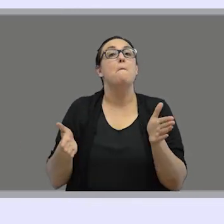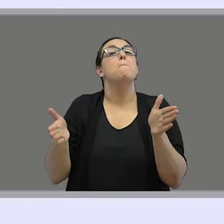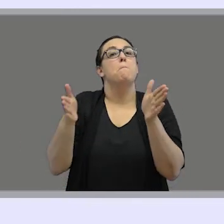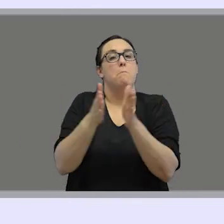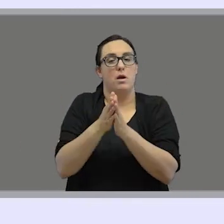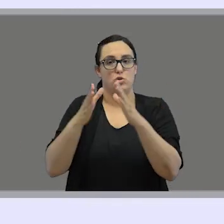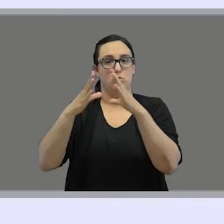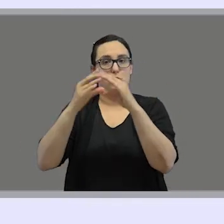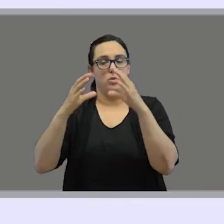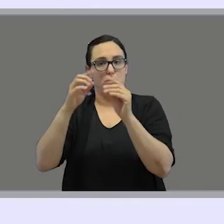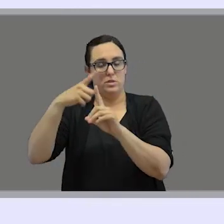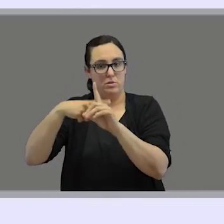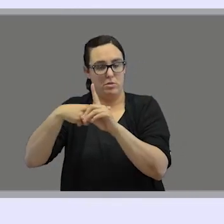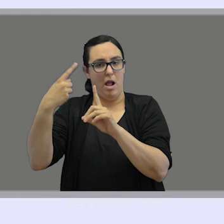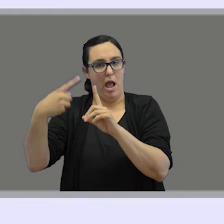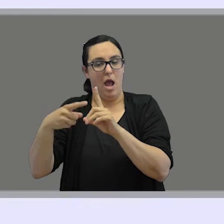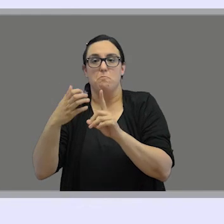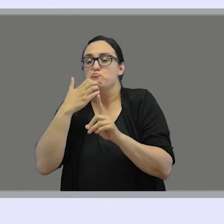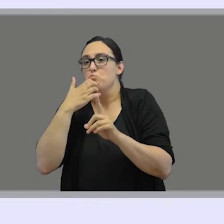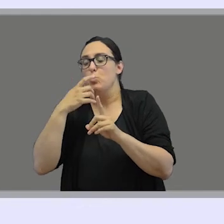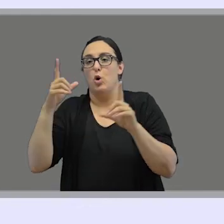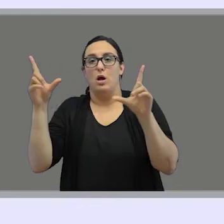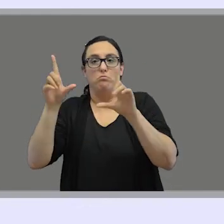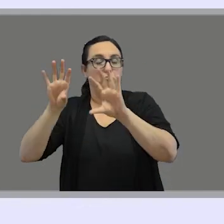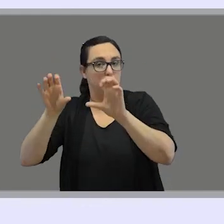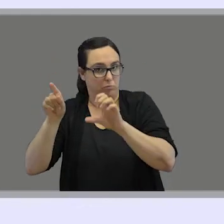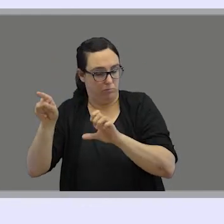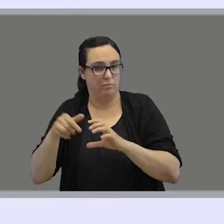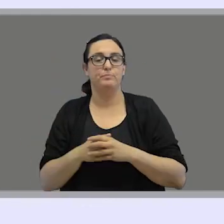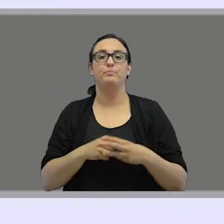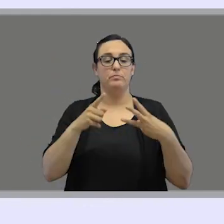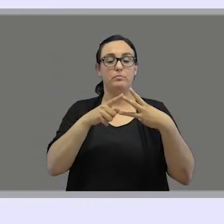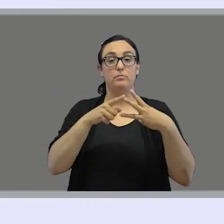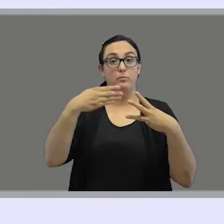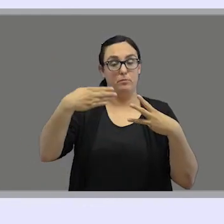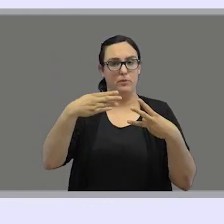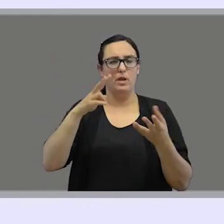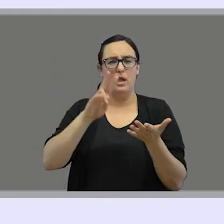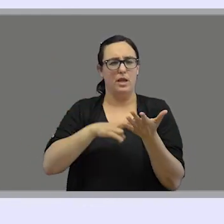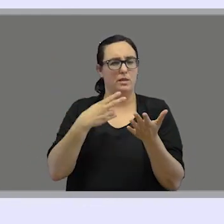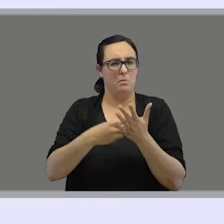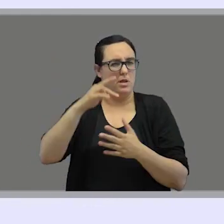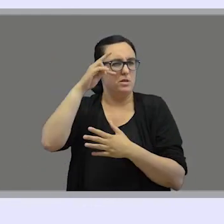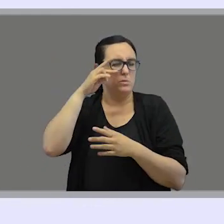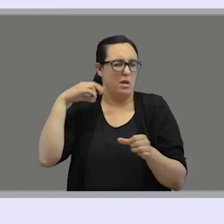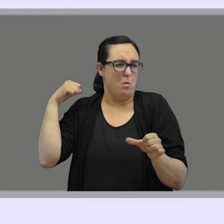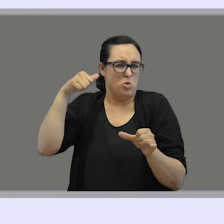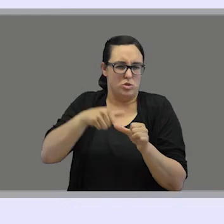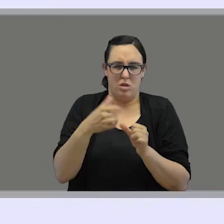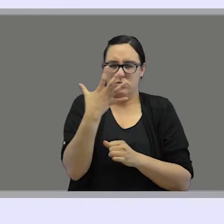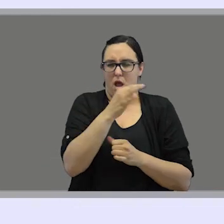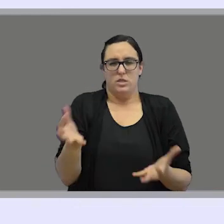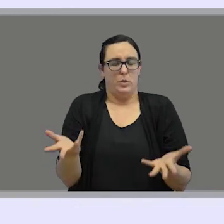novice interpreters with a university degree, for example, in media. B, highly skilled and